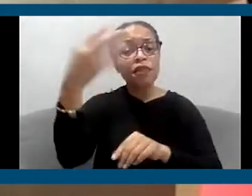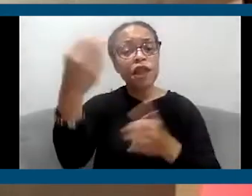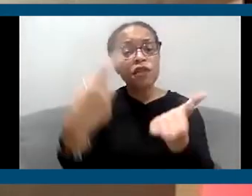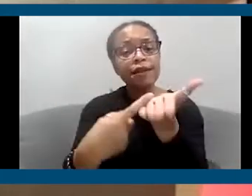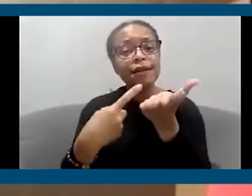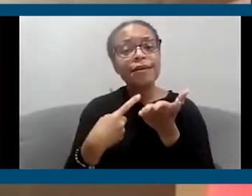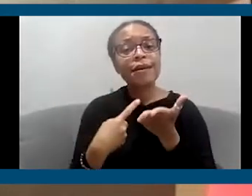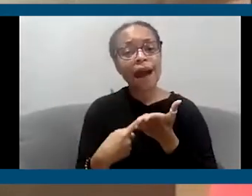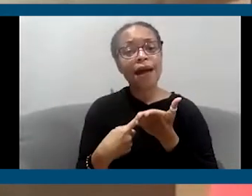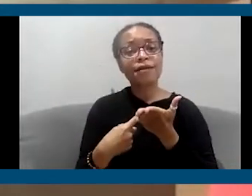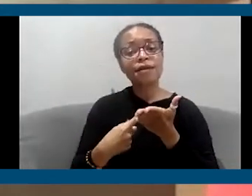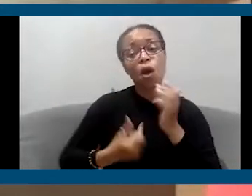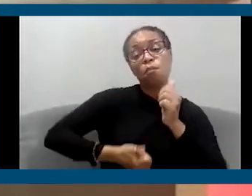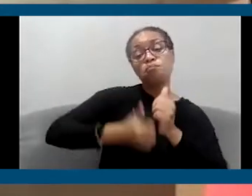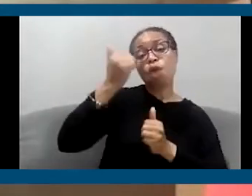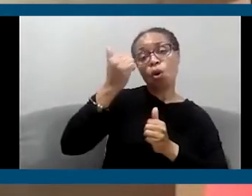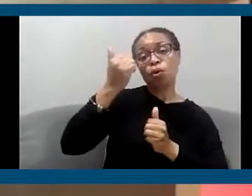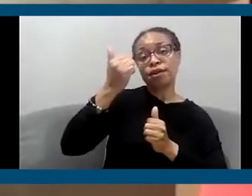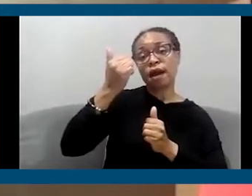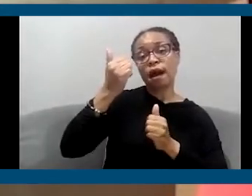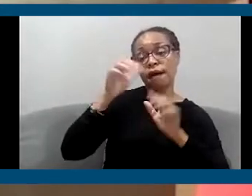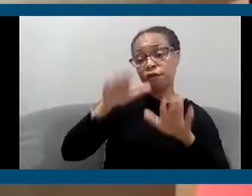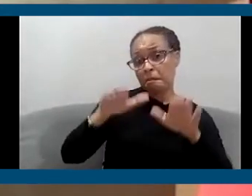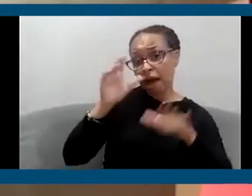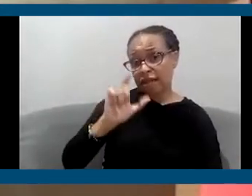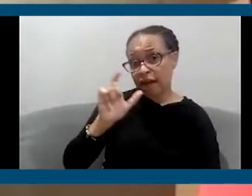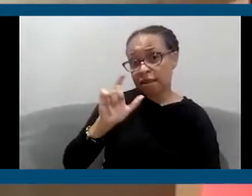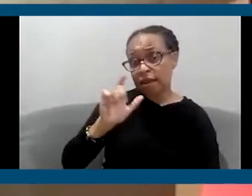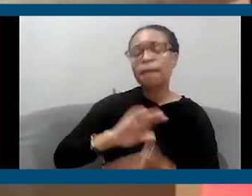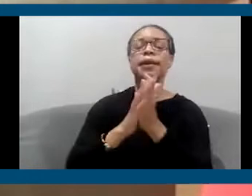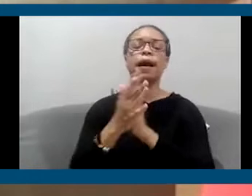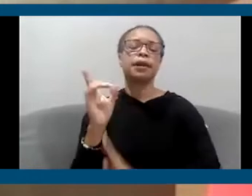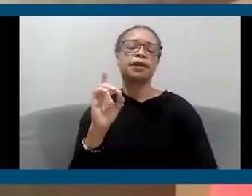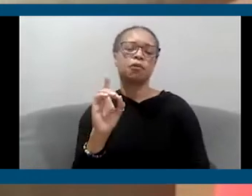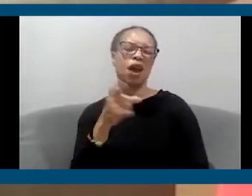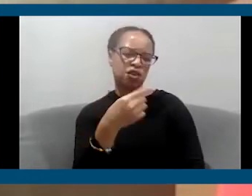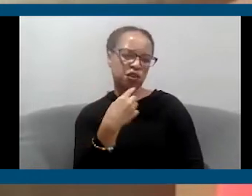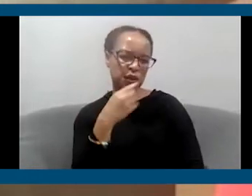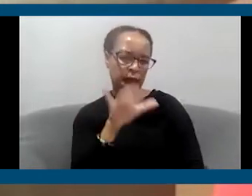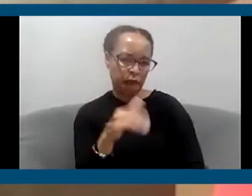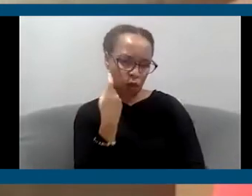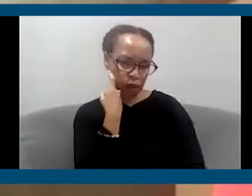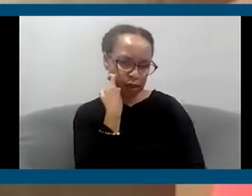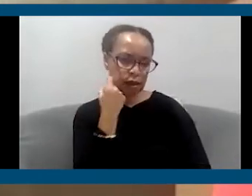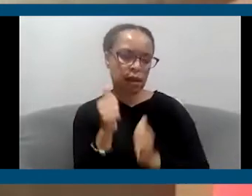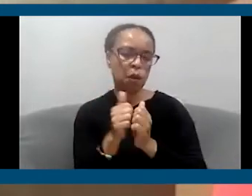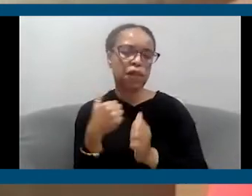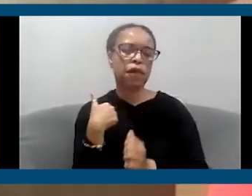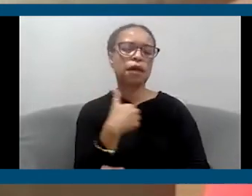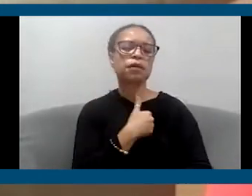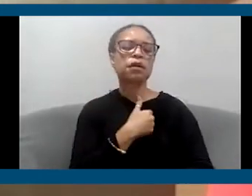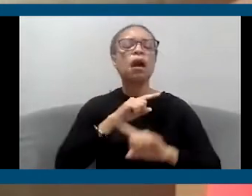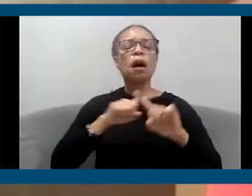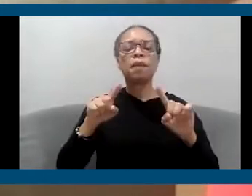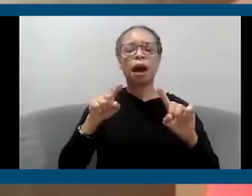the majority of Muslims now being Democrats. And you just went through that little piece with us, right? Mm-hmm. But that might come